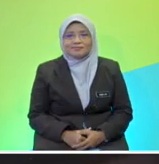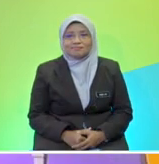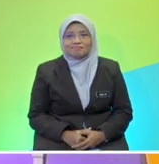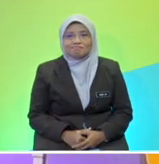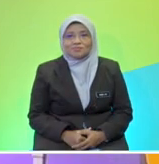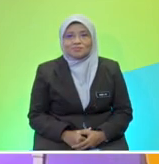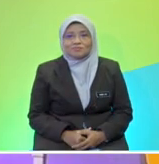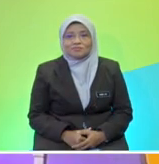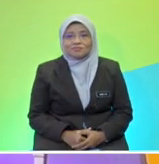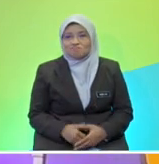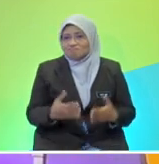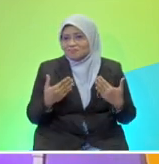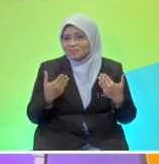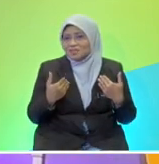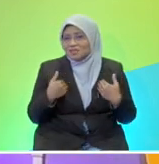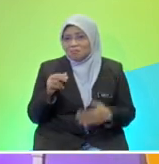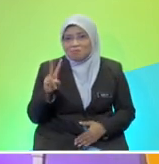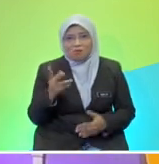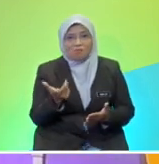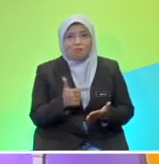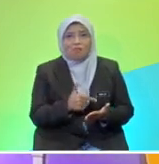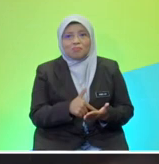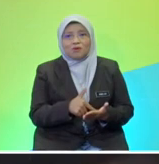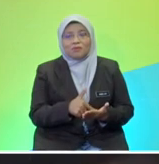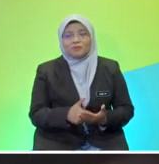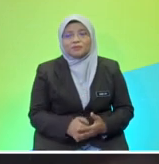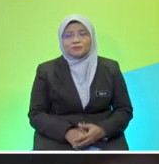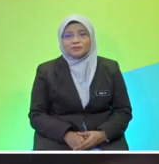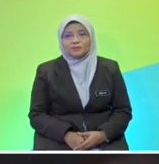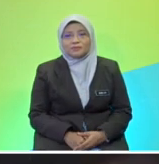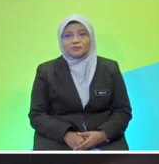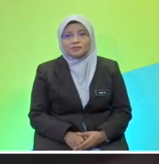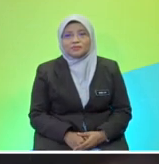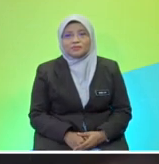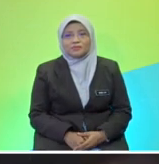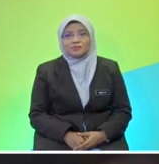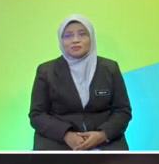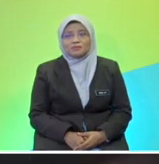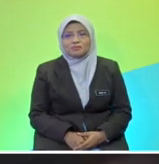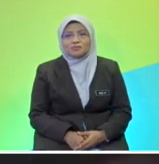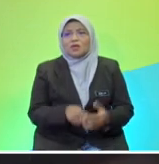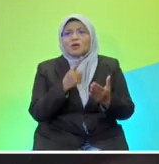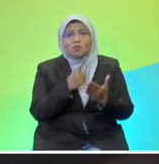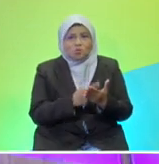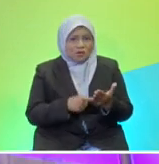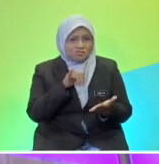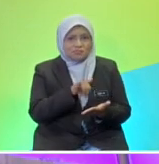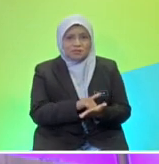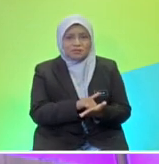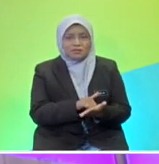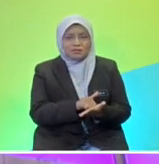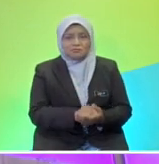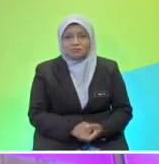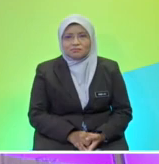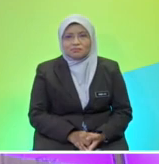more. These are two forms of transportation, I see. Yep. Vroom, vroom. I know what this is. This is a